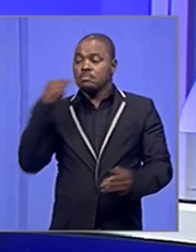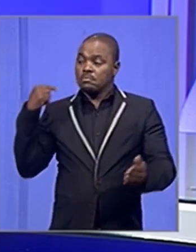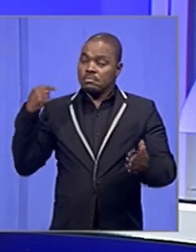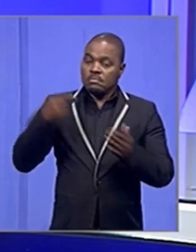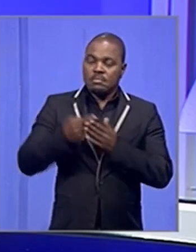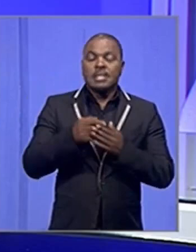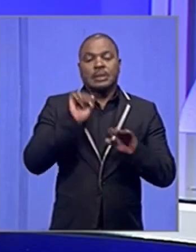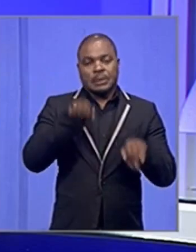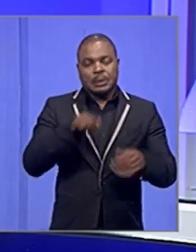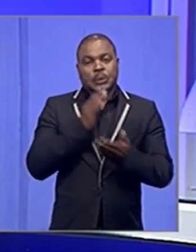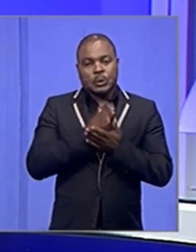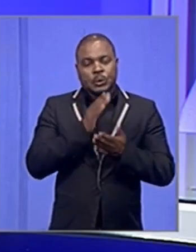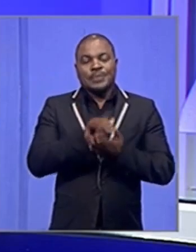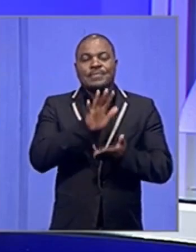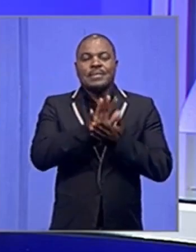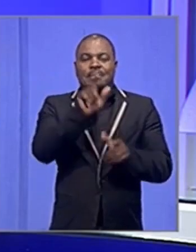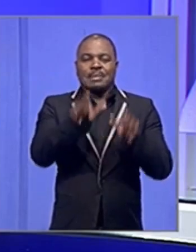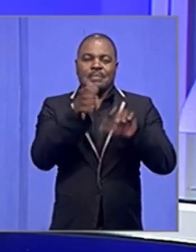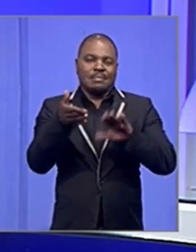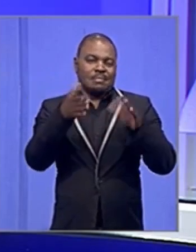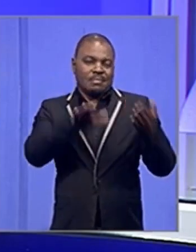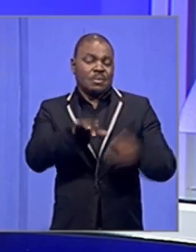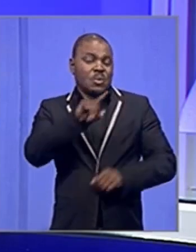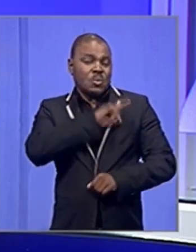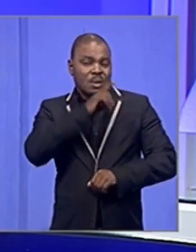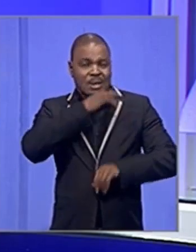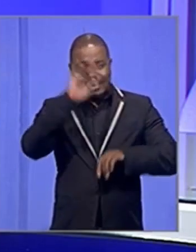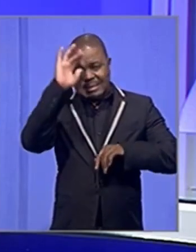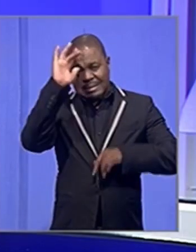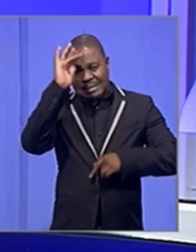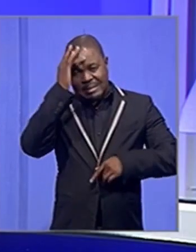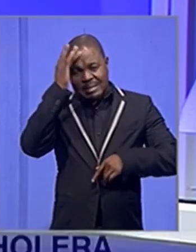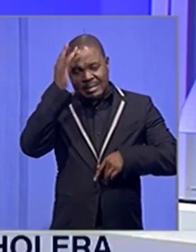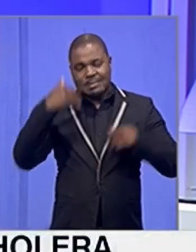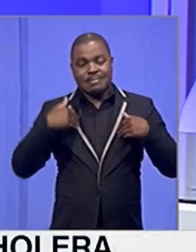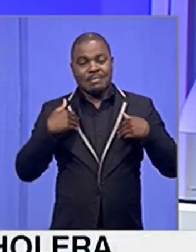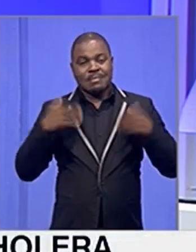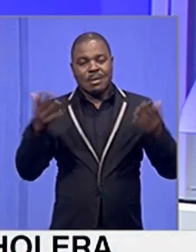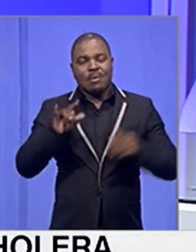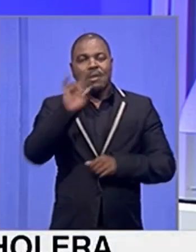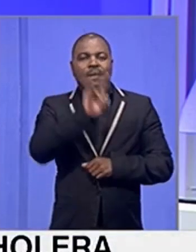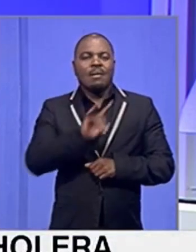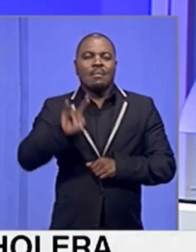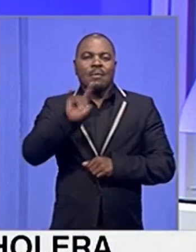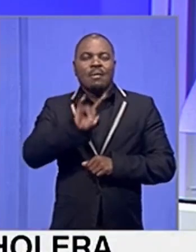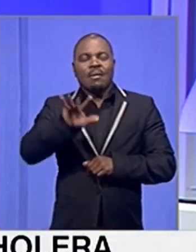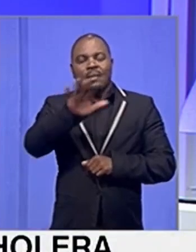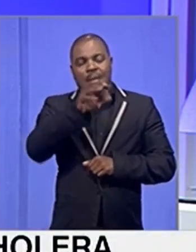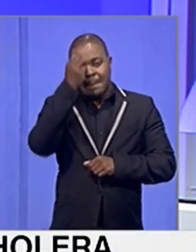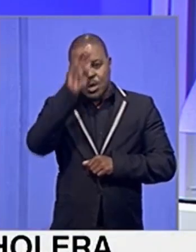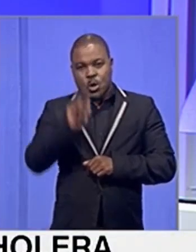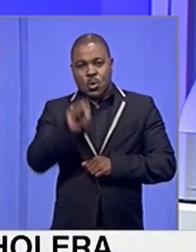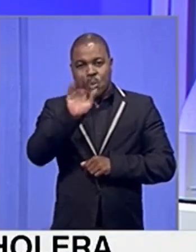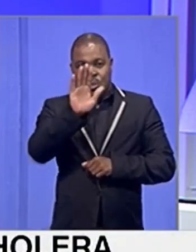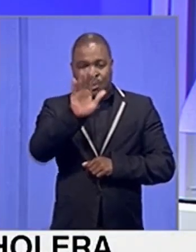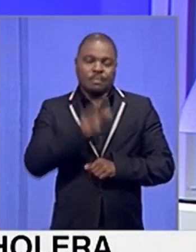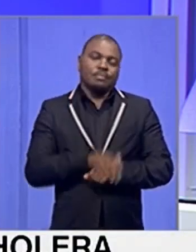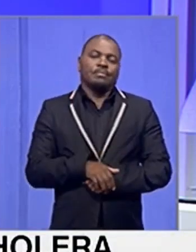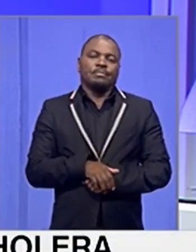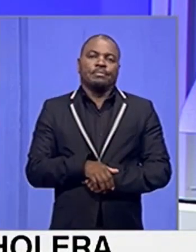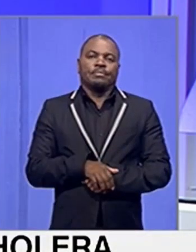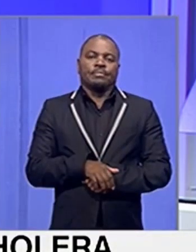le 15 ba hlokofetse ka morago ga go phulega ga cholera ka Hammanskraal ka leboa la Pretoria go tloga